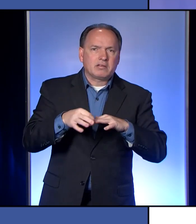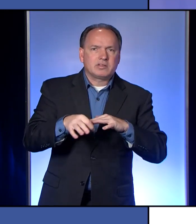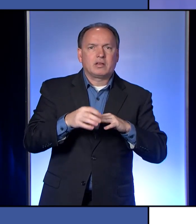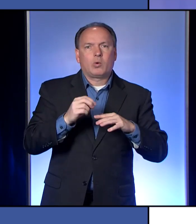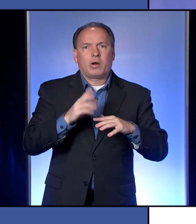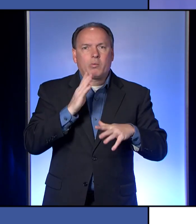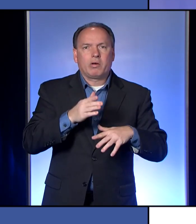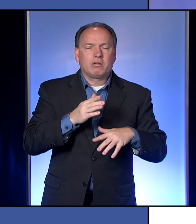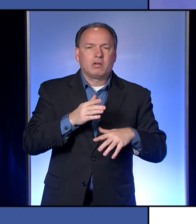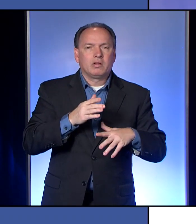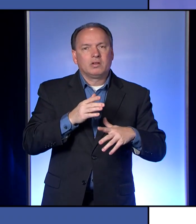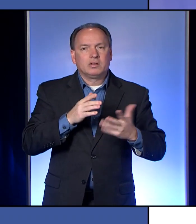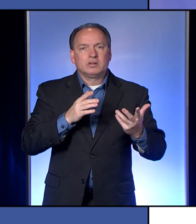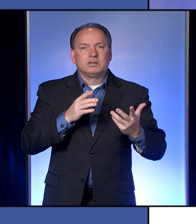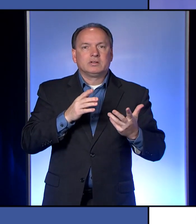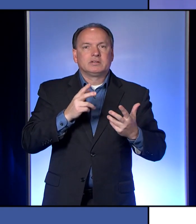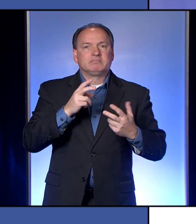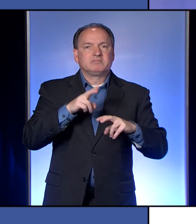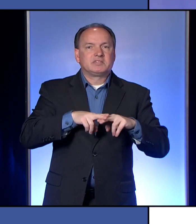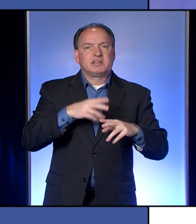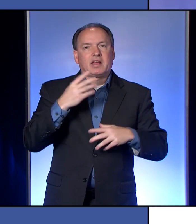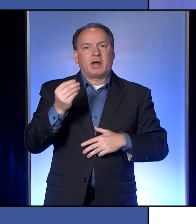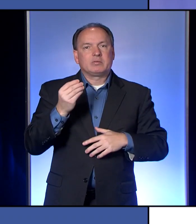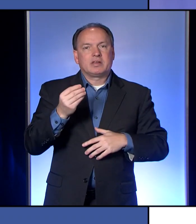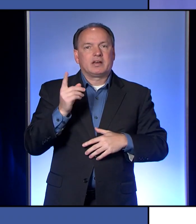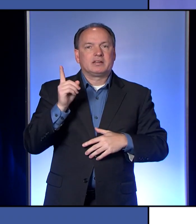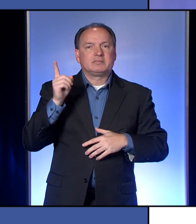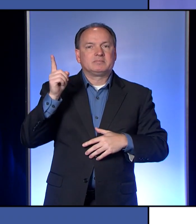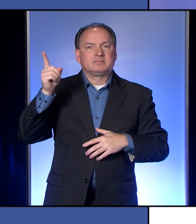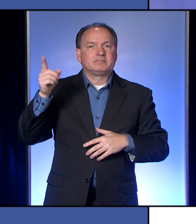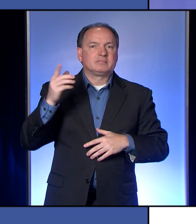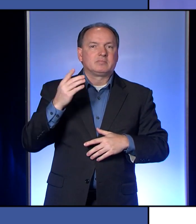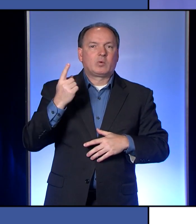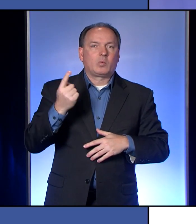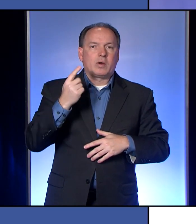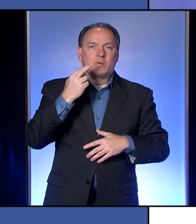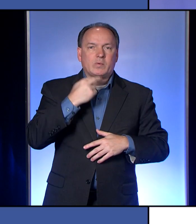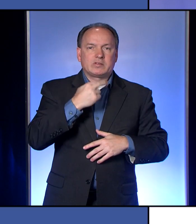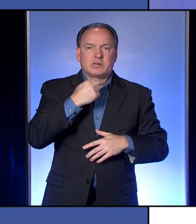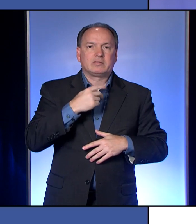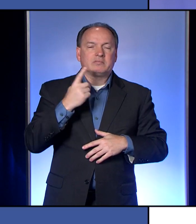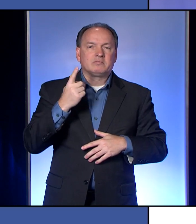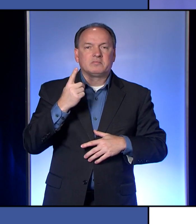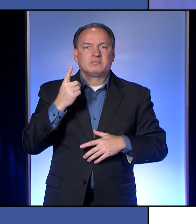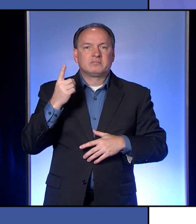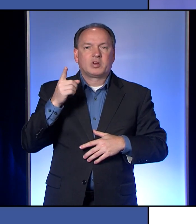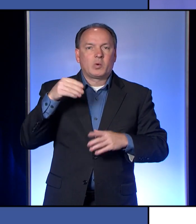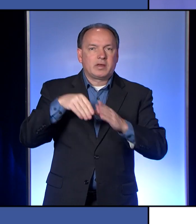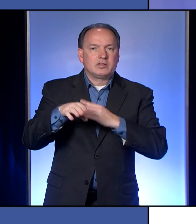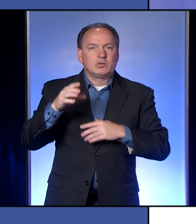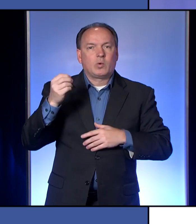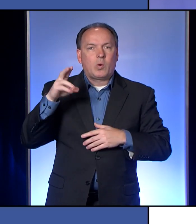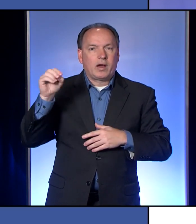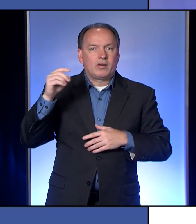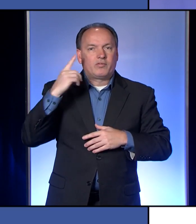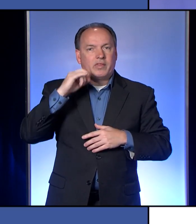want to, sit outside at one of the restaurants, and I'll go into Ohio to do